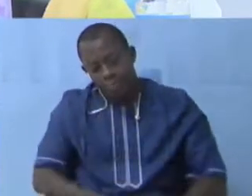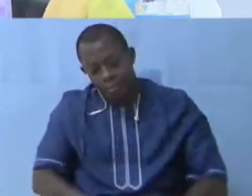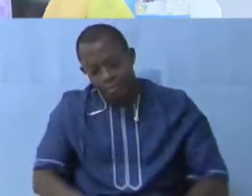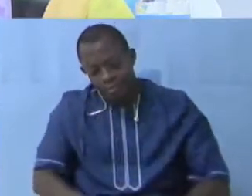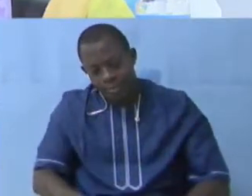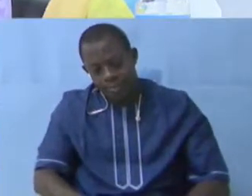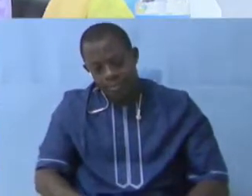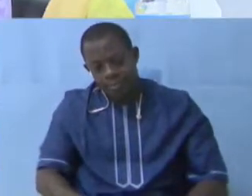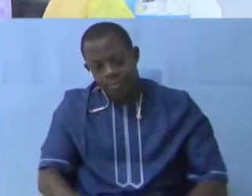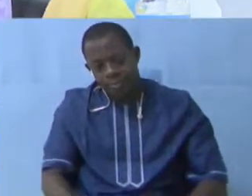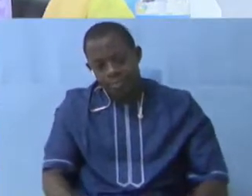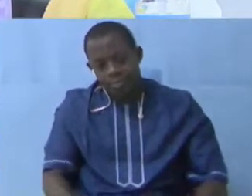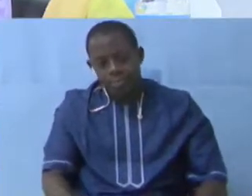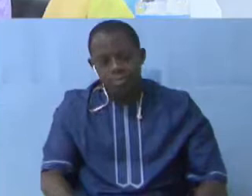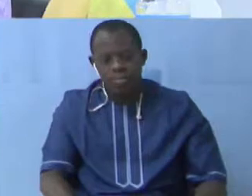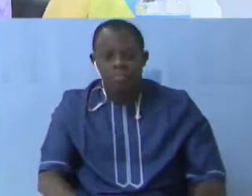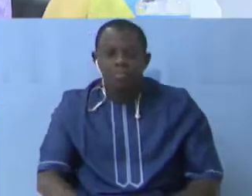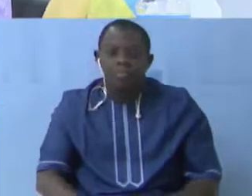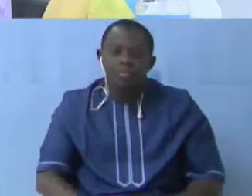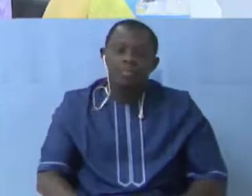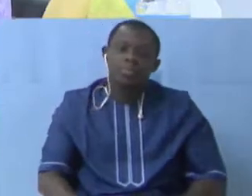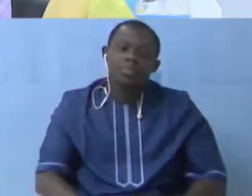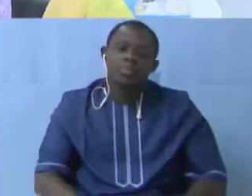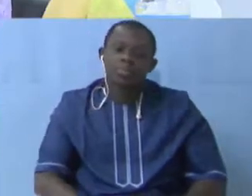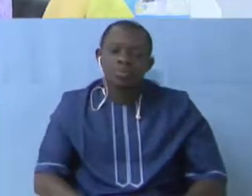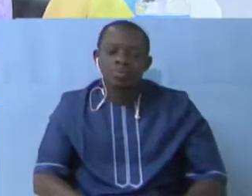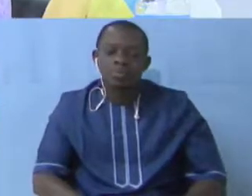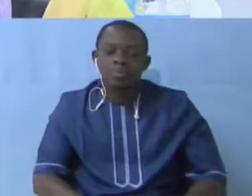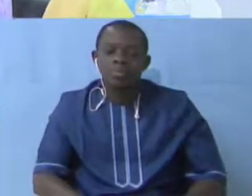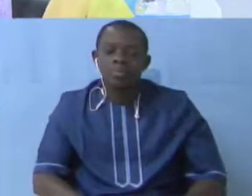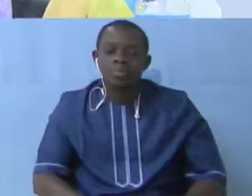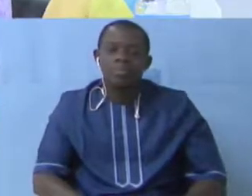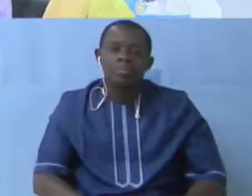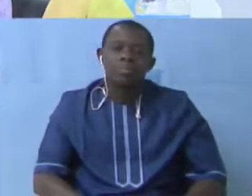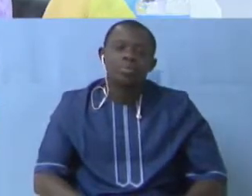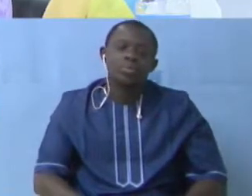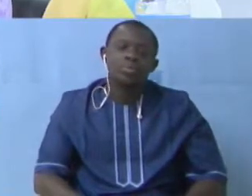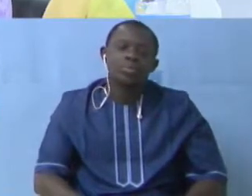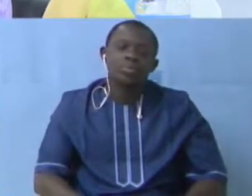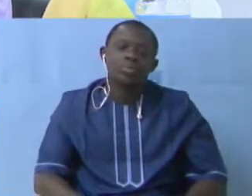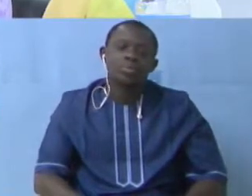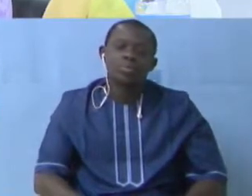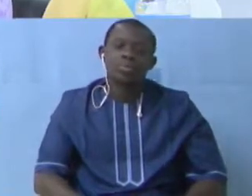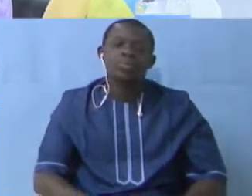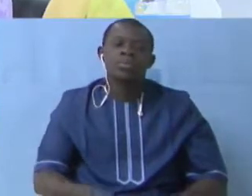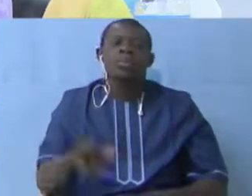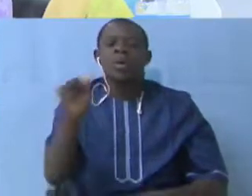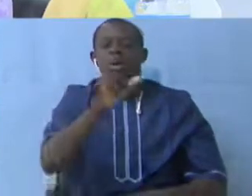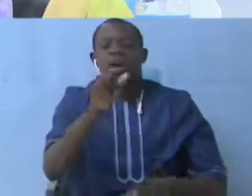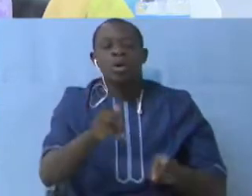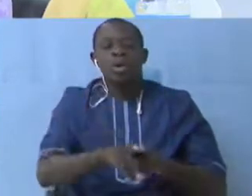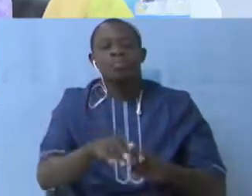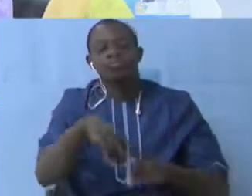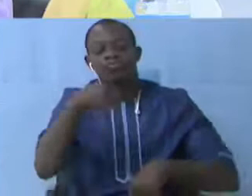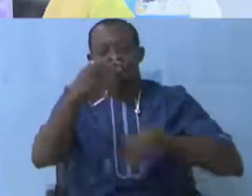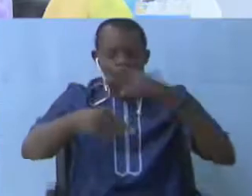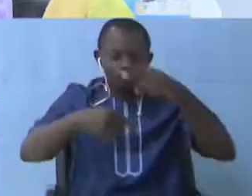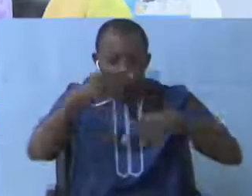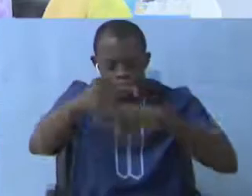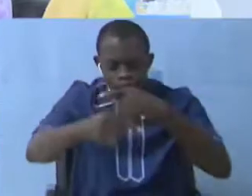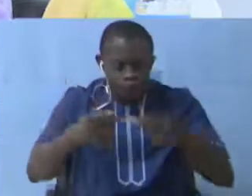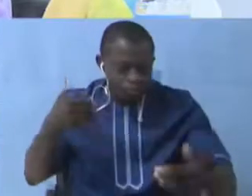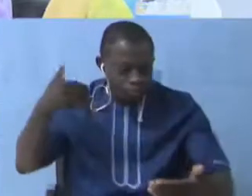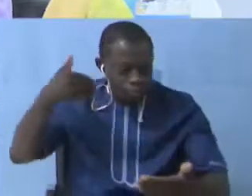mbootaay toog di waxtaanee nag lu jëm ci mbiri jëm kanami Gambia. And the rest continued until October, as we all